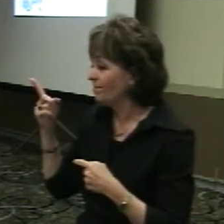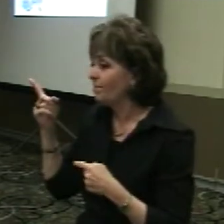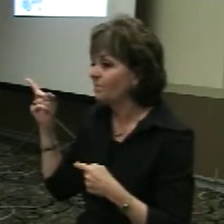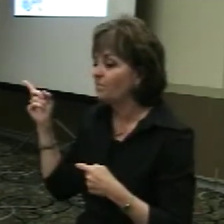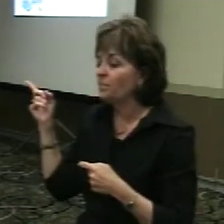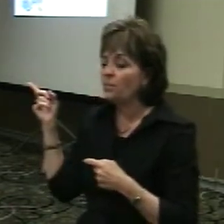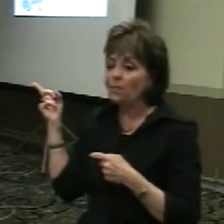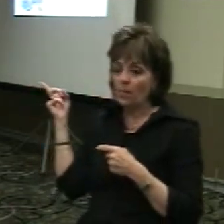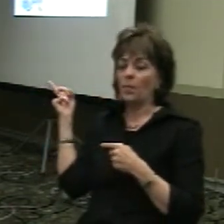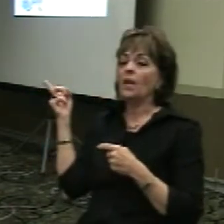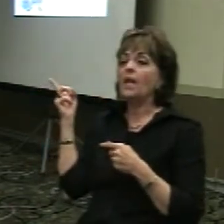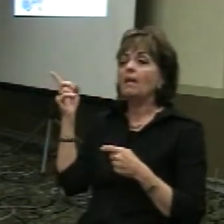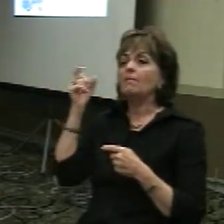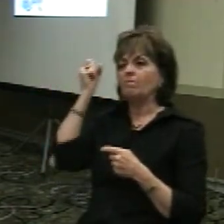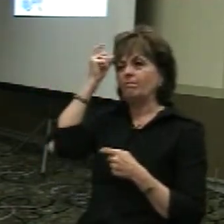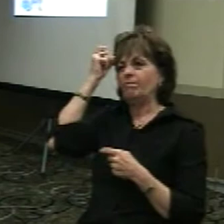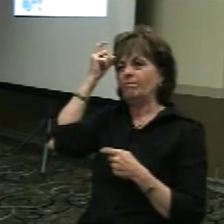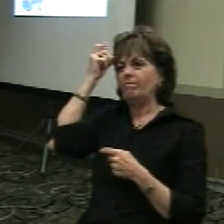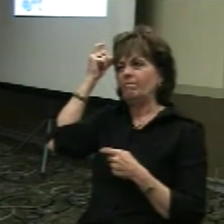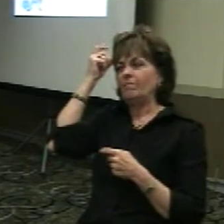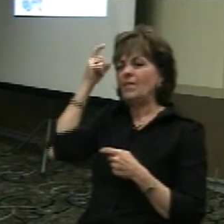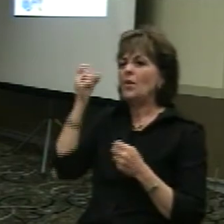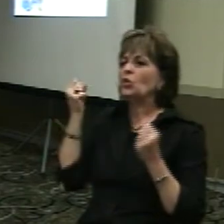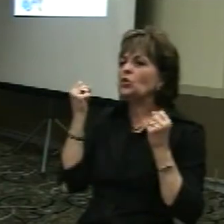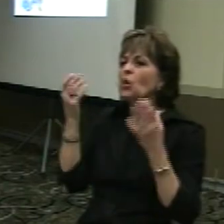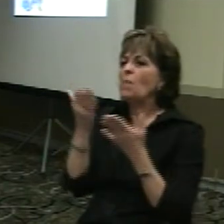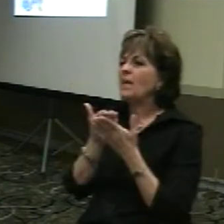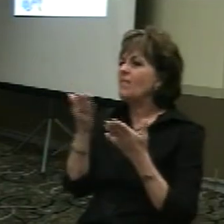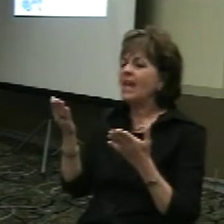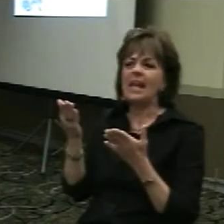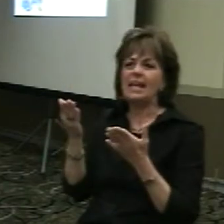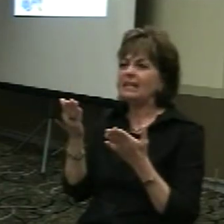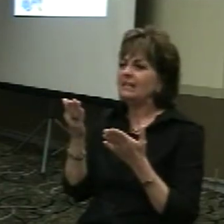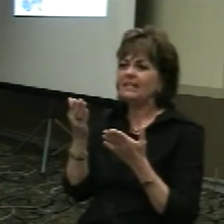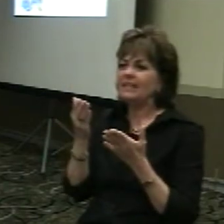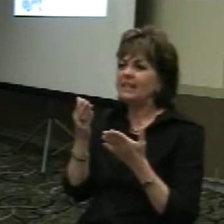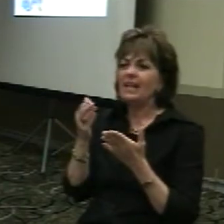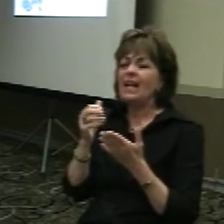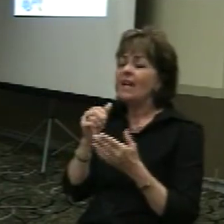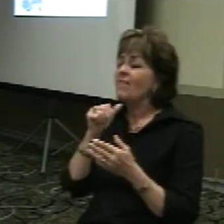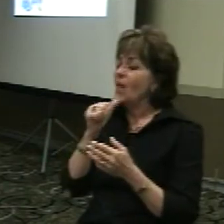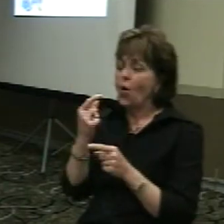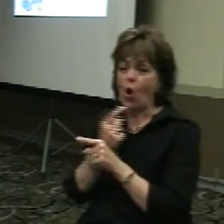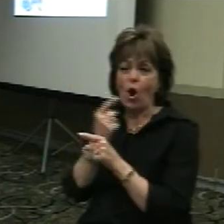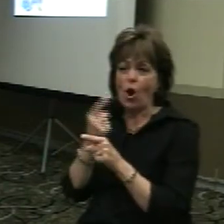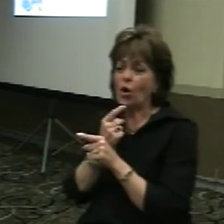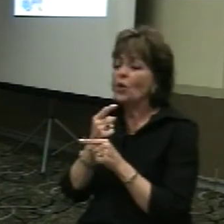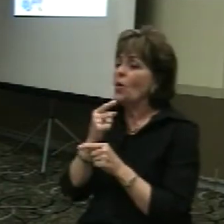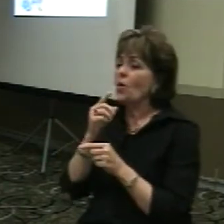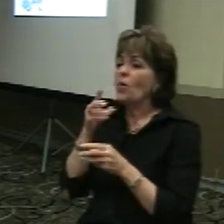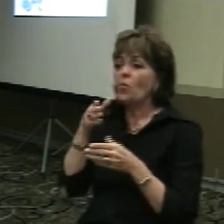the hall. Granted, there's so many things that aren't the way the world should be.